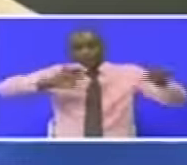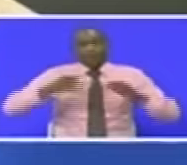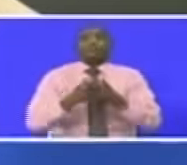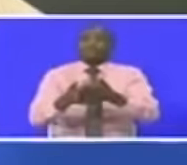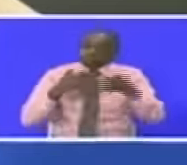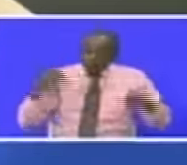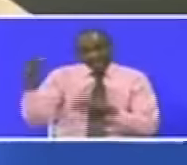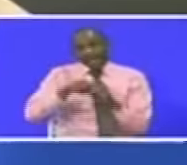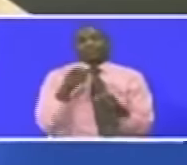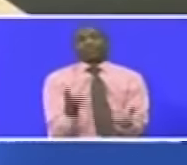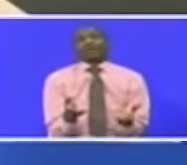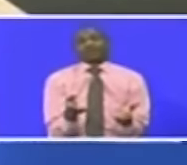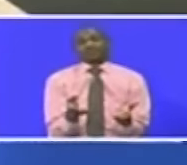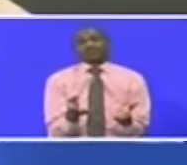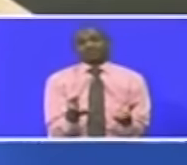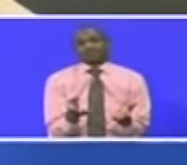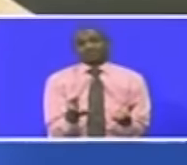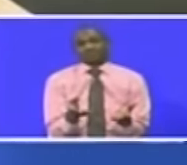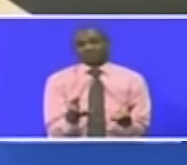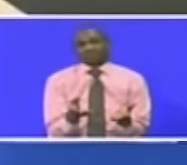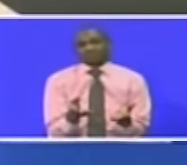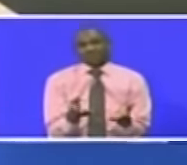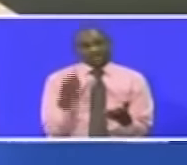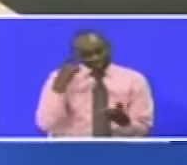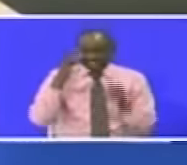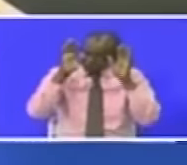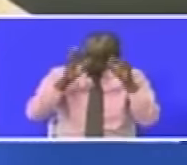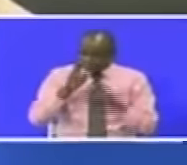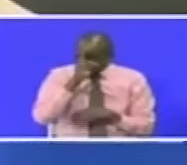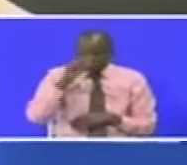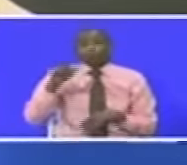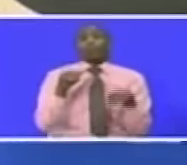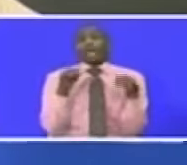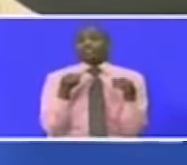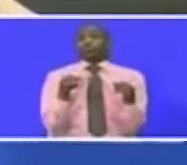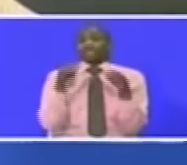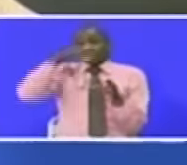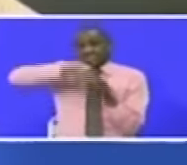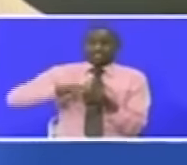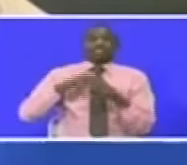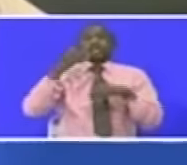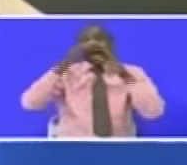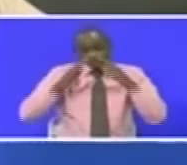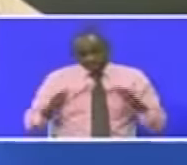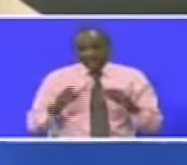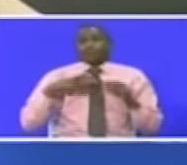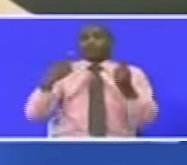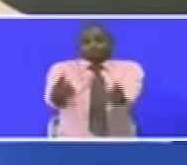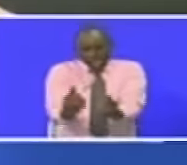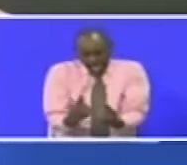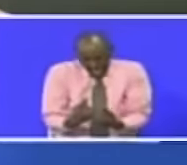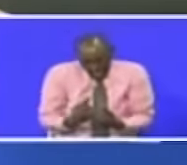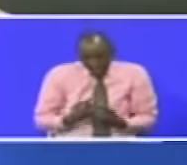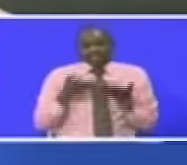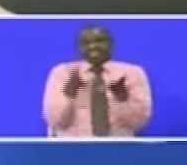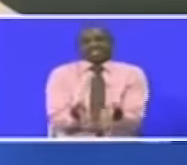the kind of properties they protect. So it's unfortunate that the police will wait inside buildings for the crowd to really come all the